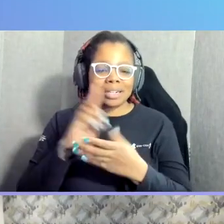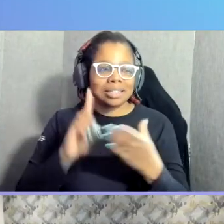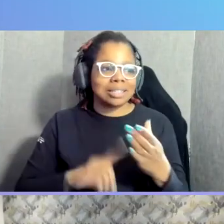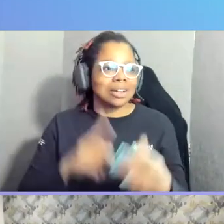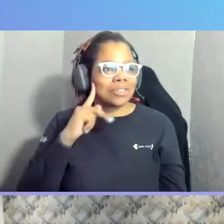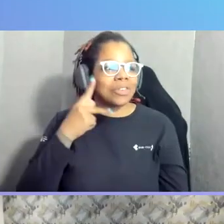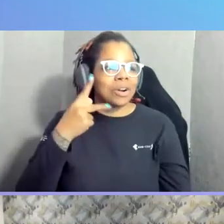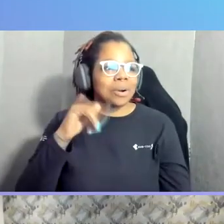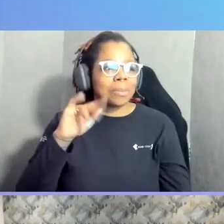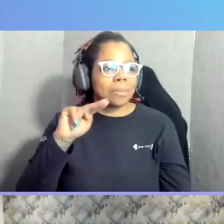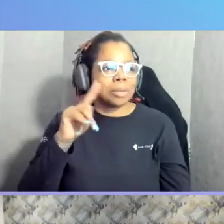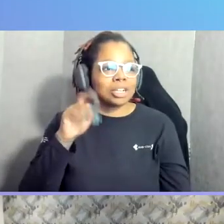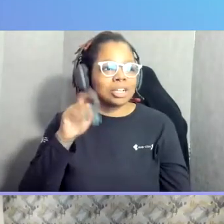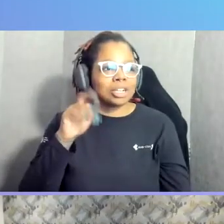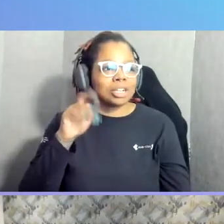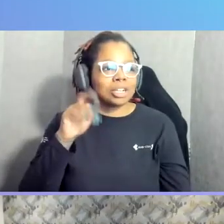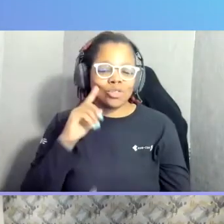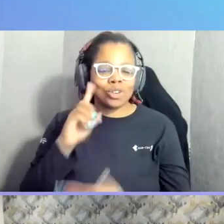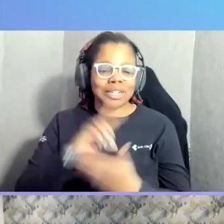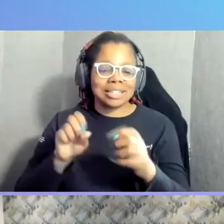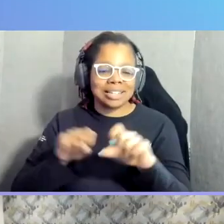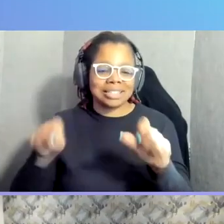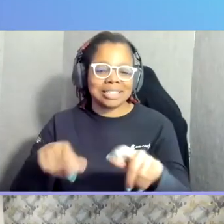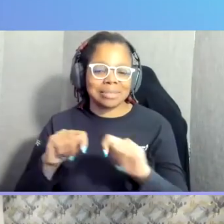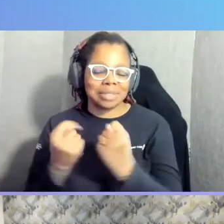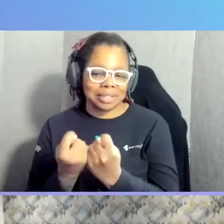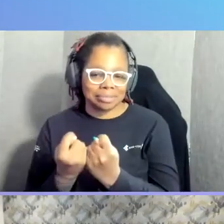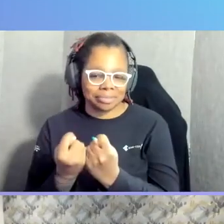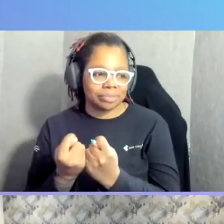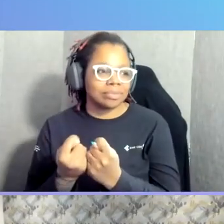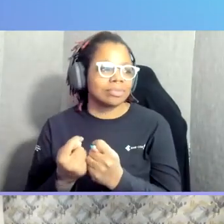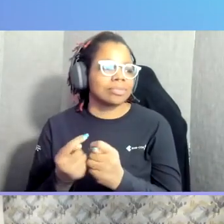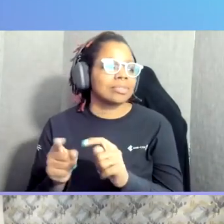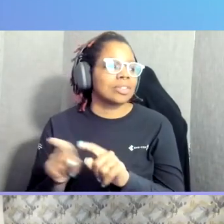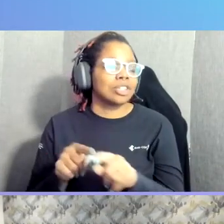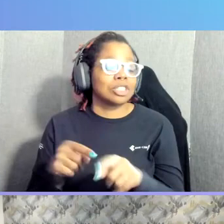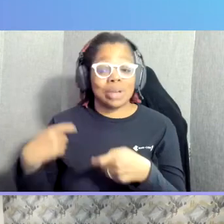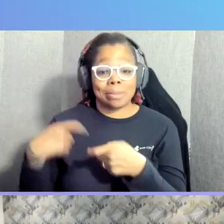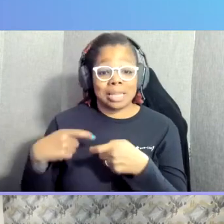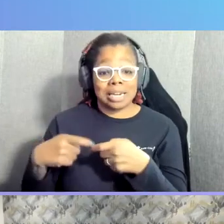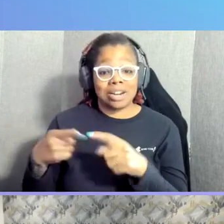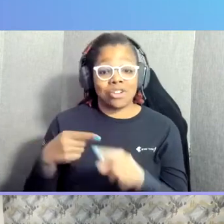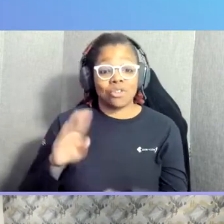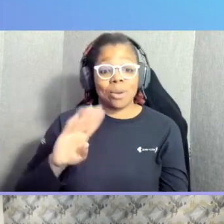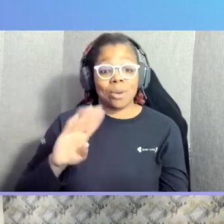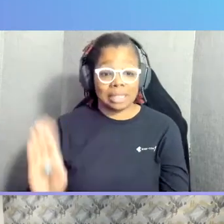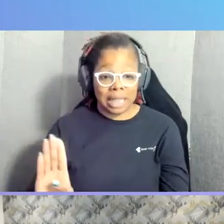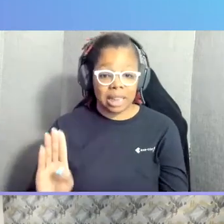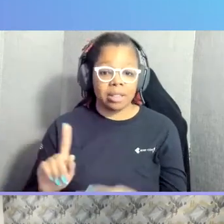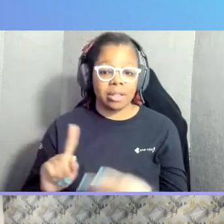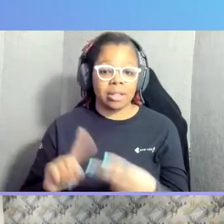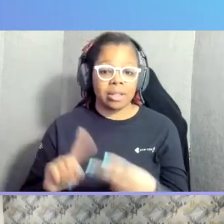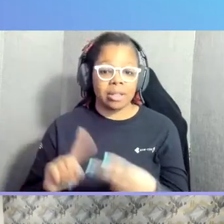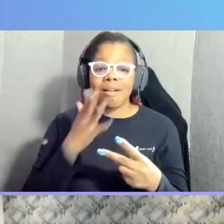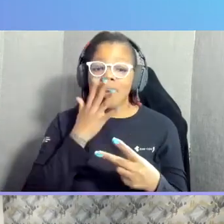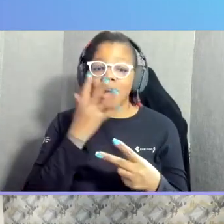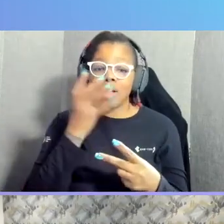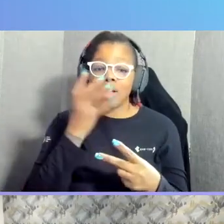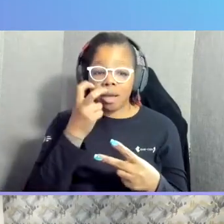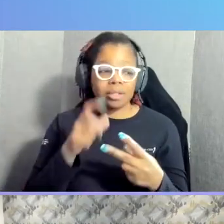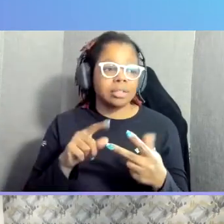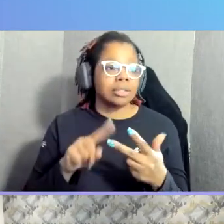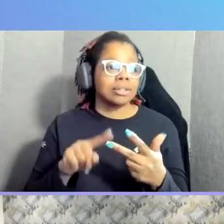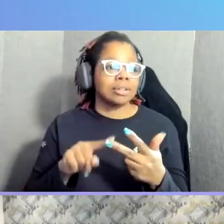design systems team. Besides, I am a Latina from Brazil. I am colorblind,